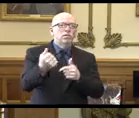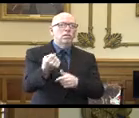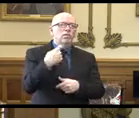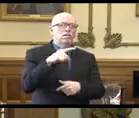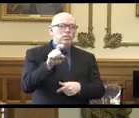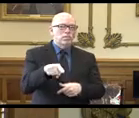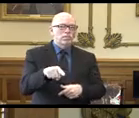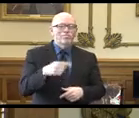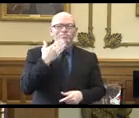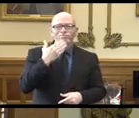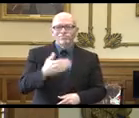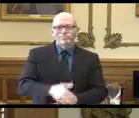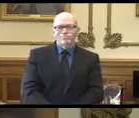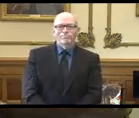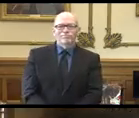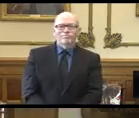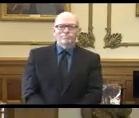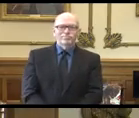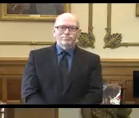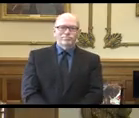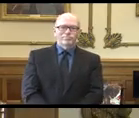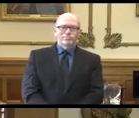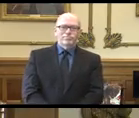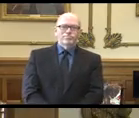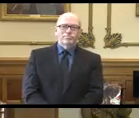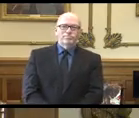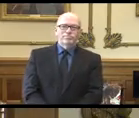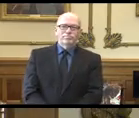own microphone.